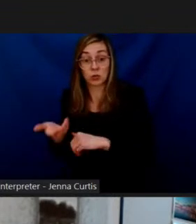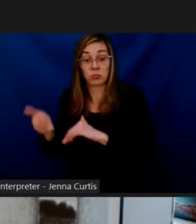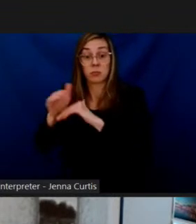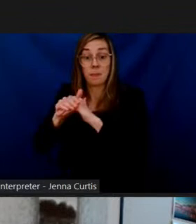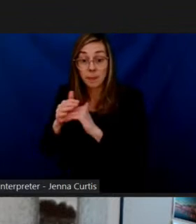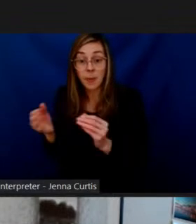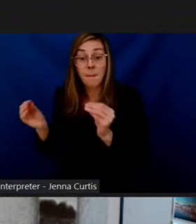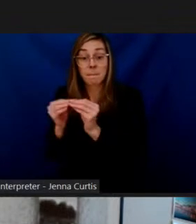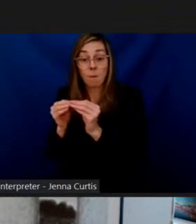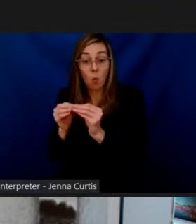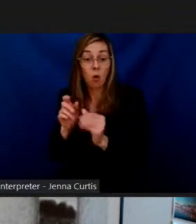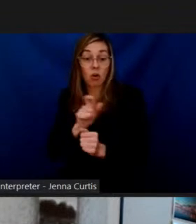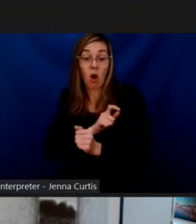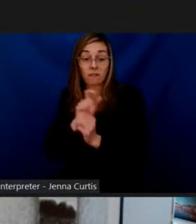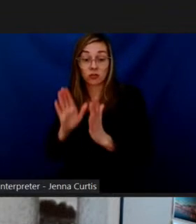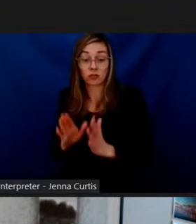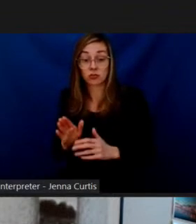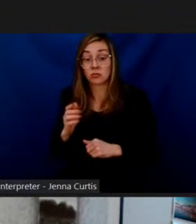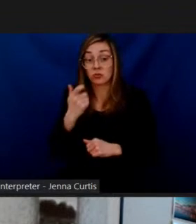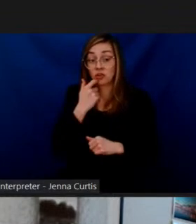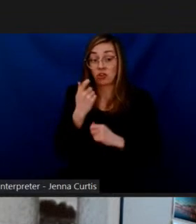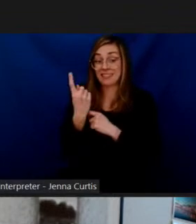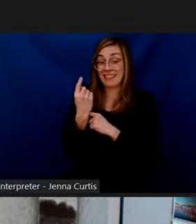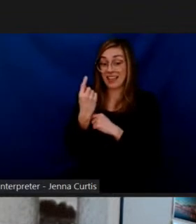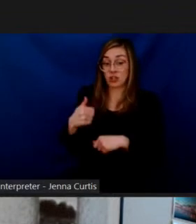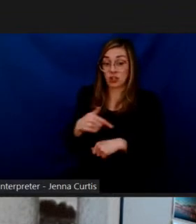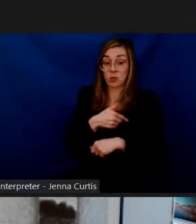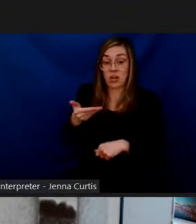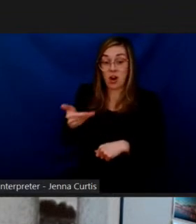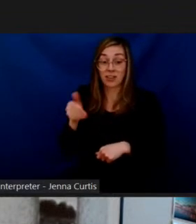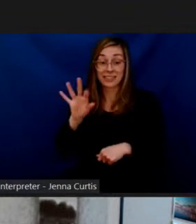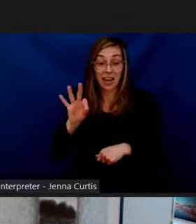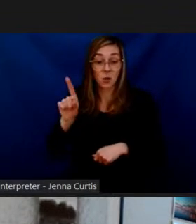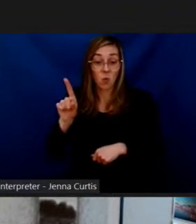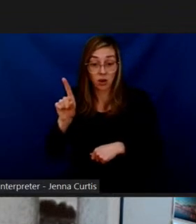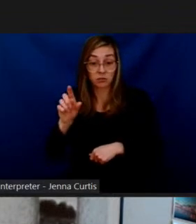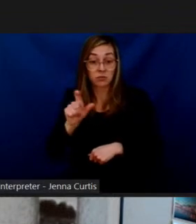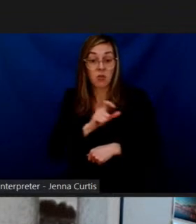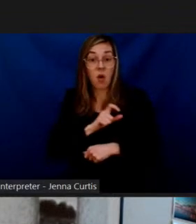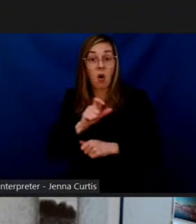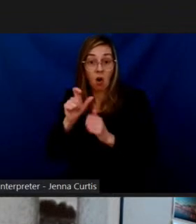years. Just last year, we hired 91 officers and over 30